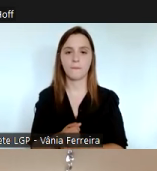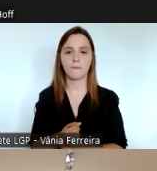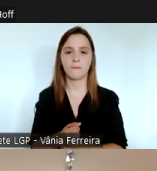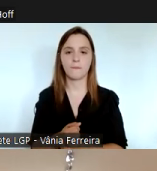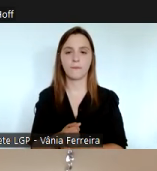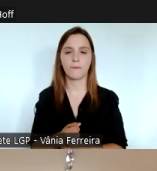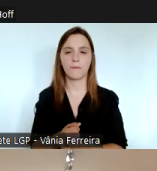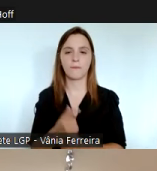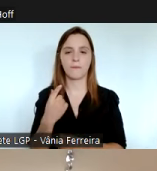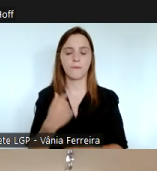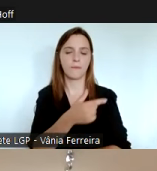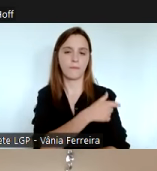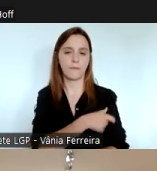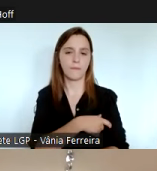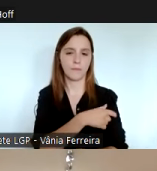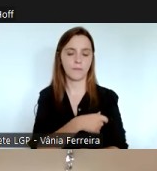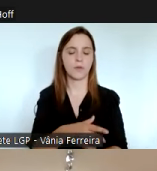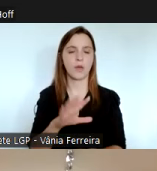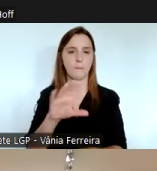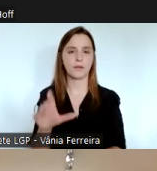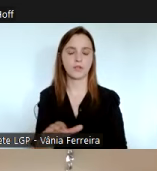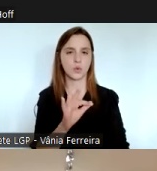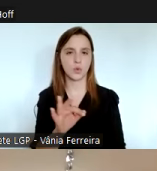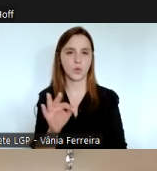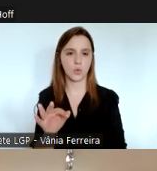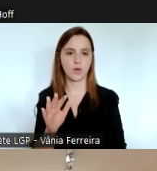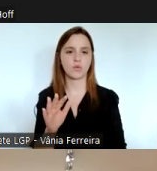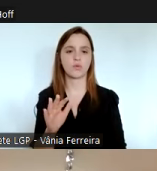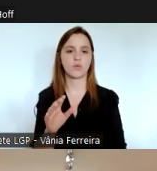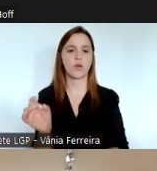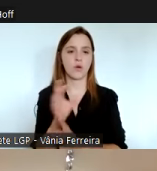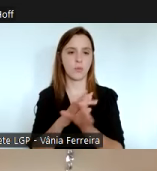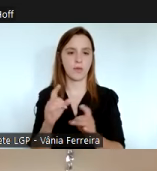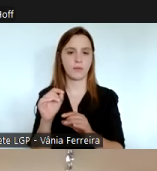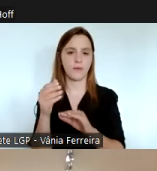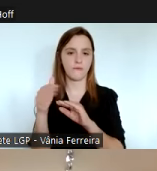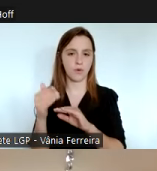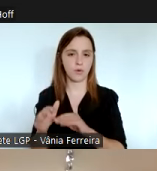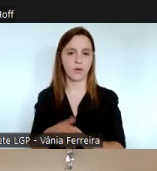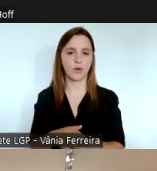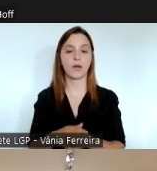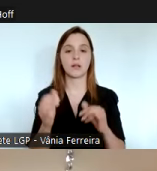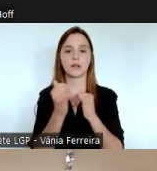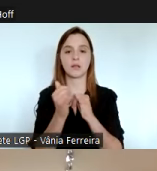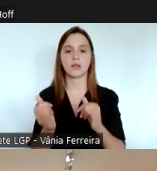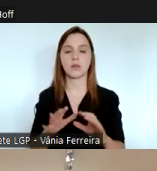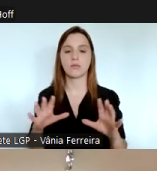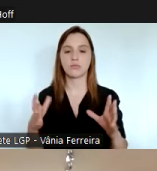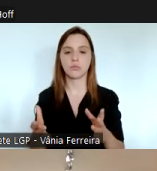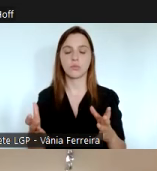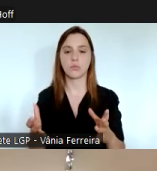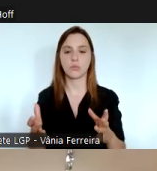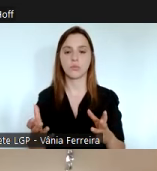represented in more than 44 countries throughout Europe and beyond. The International Board organizes academic